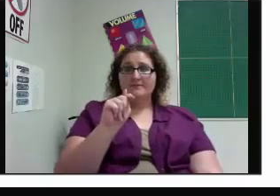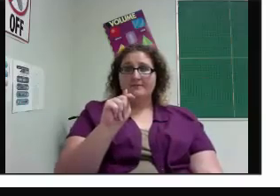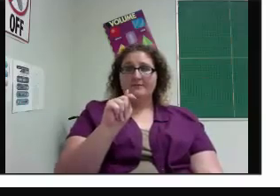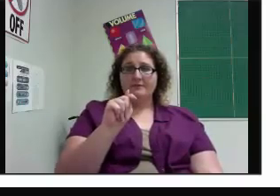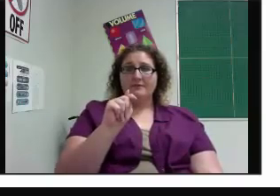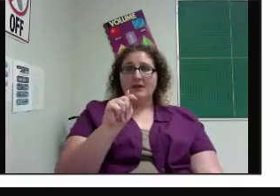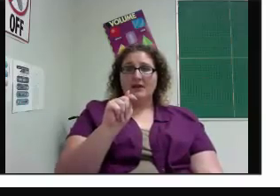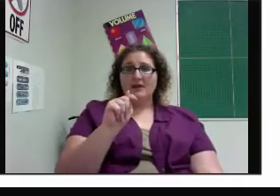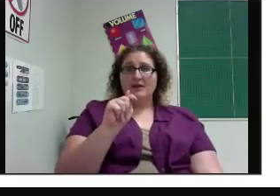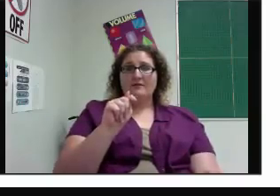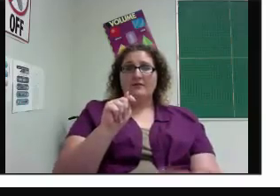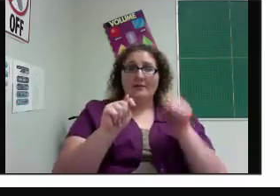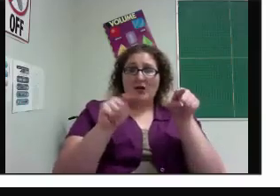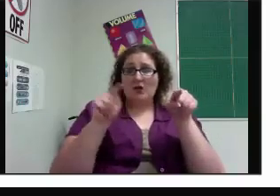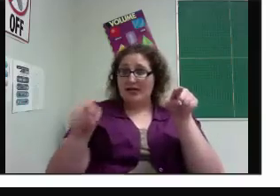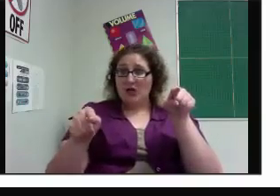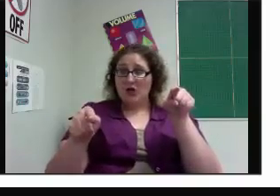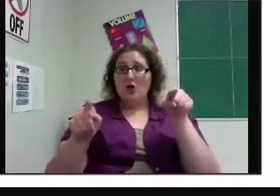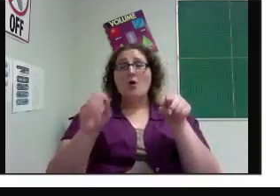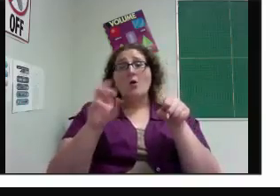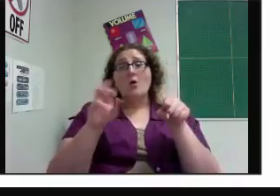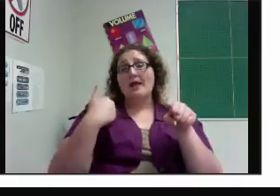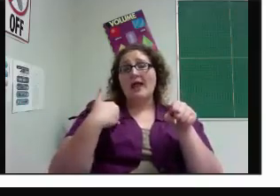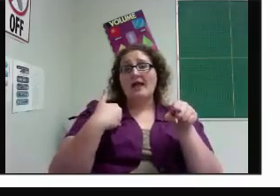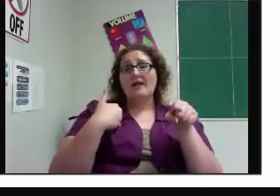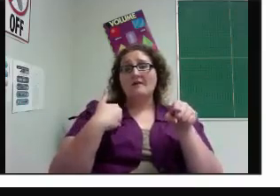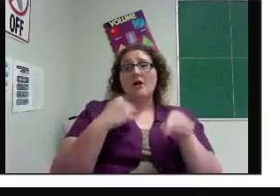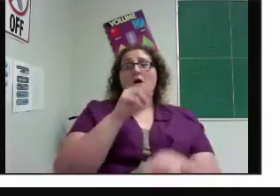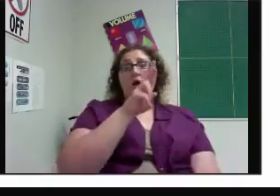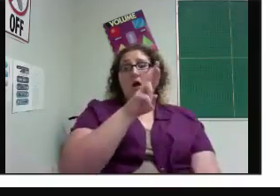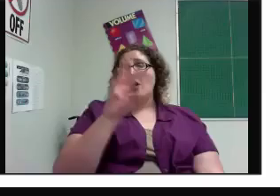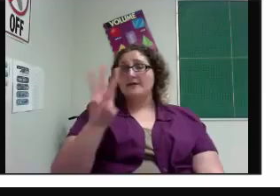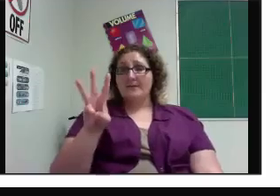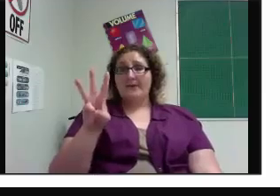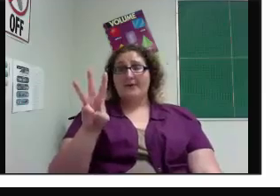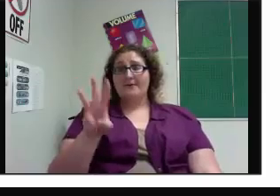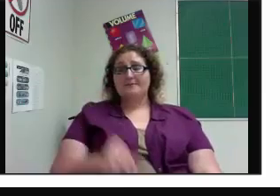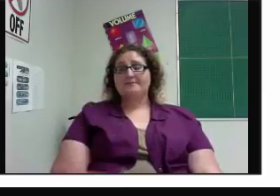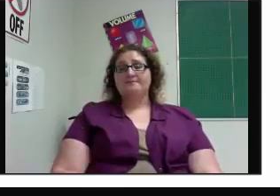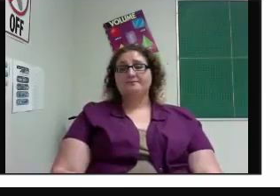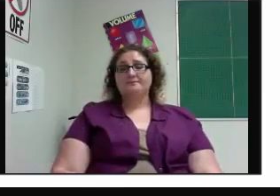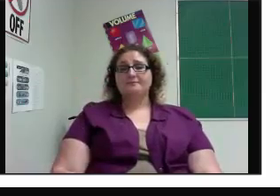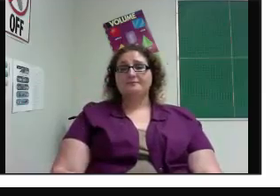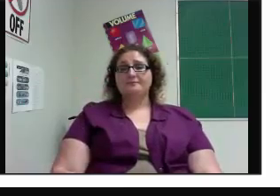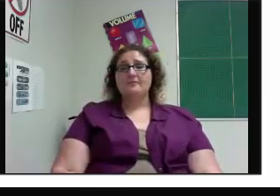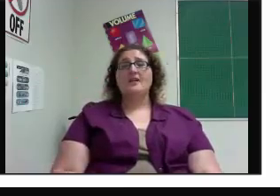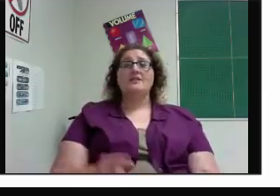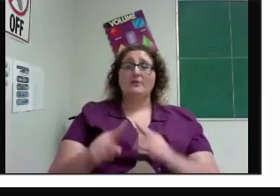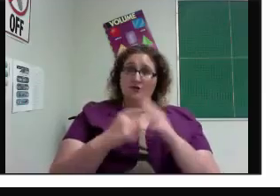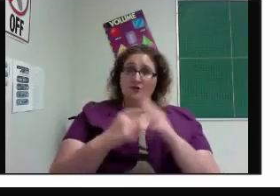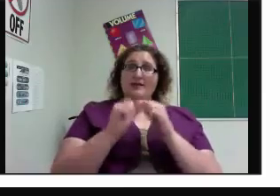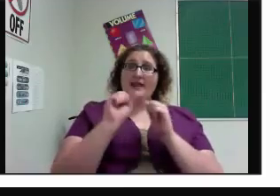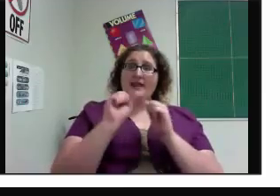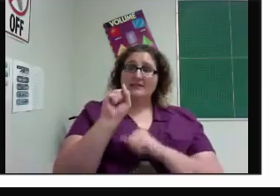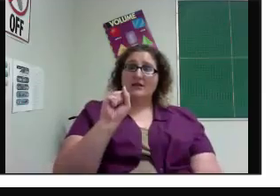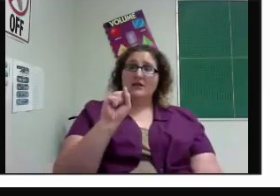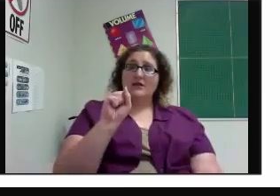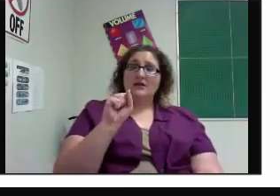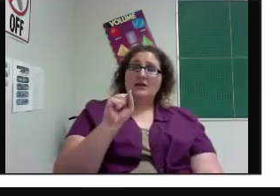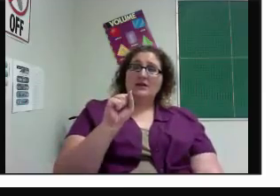also have other segments. We have segment RT from here to here, or we also have